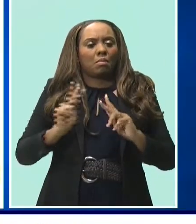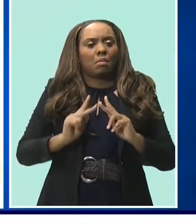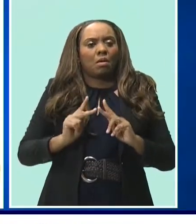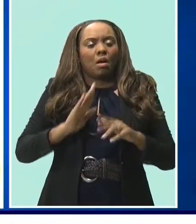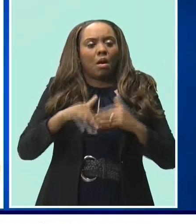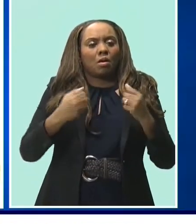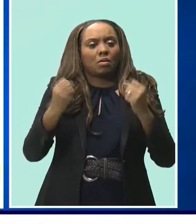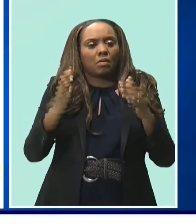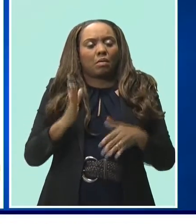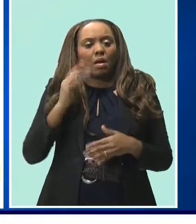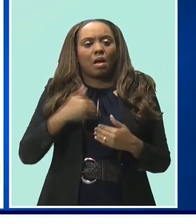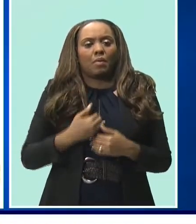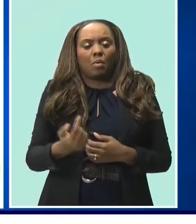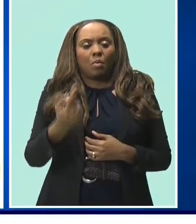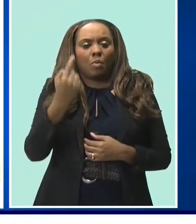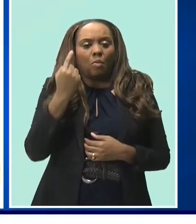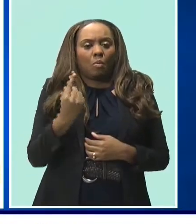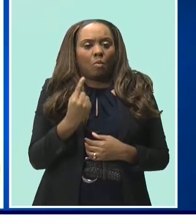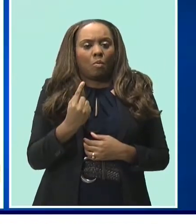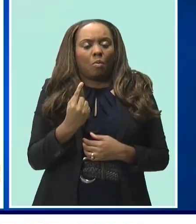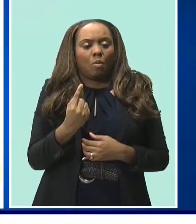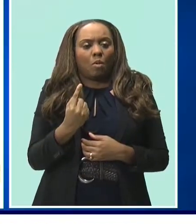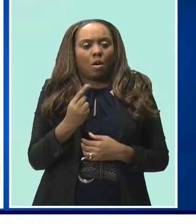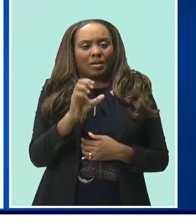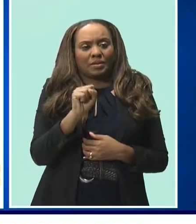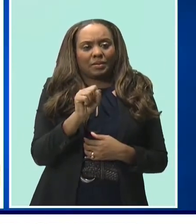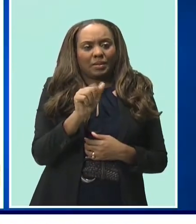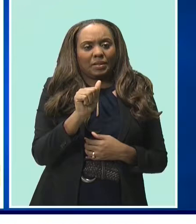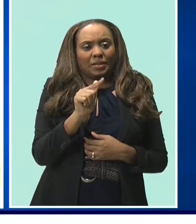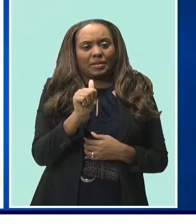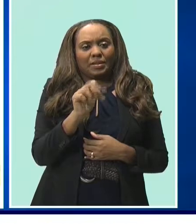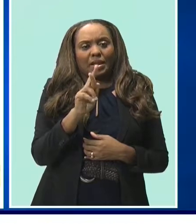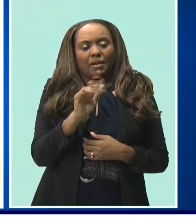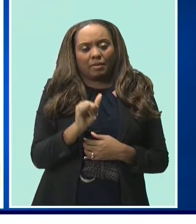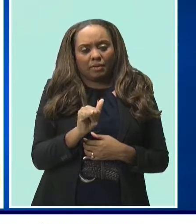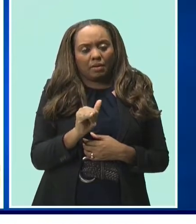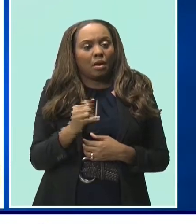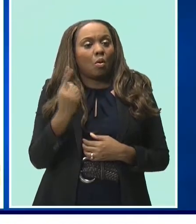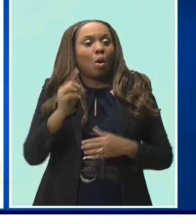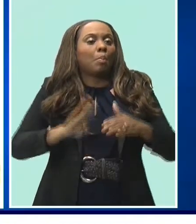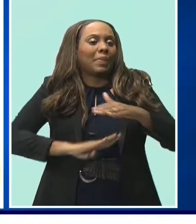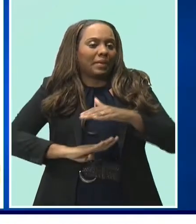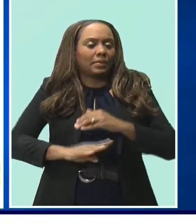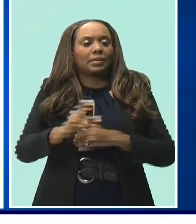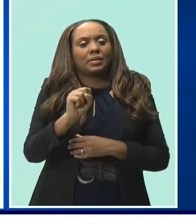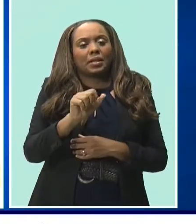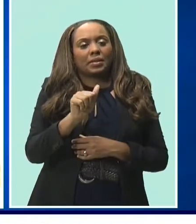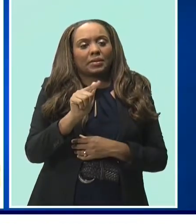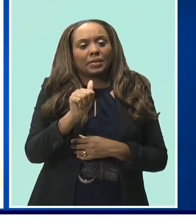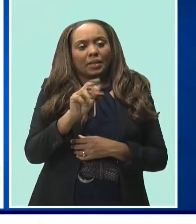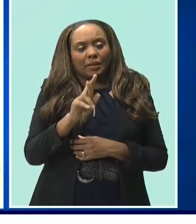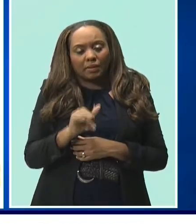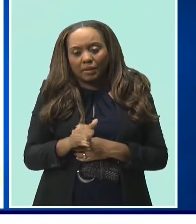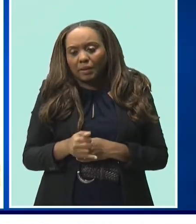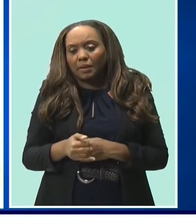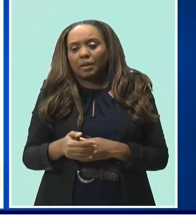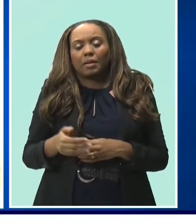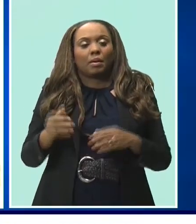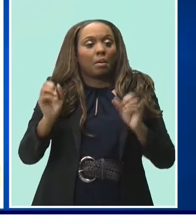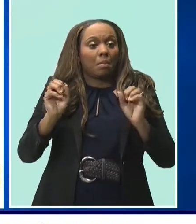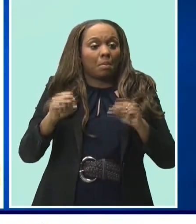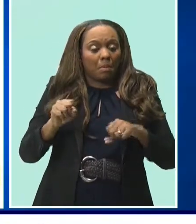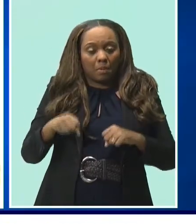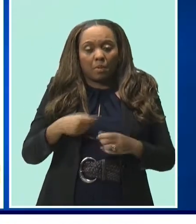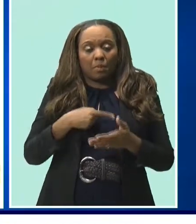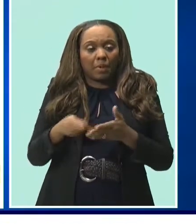right? It allows you then for them to help look after themselves by paying national insurance and that sort